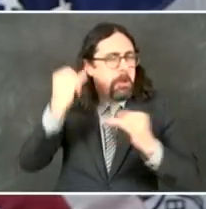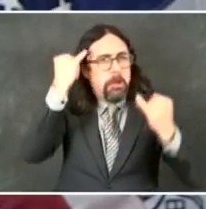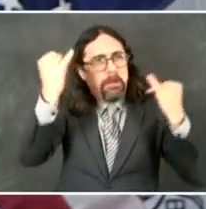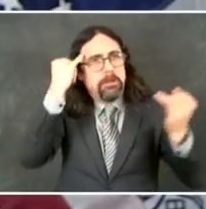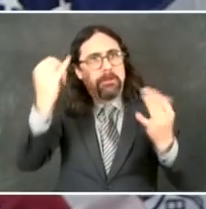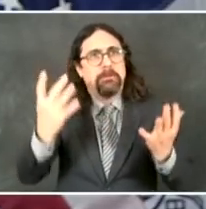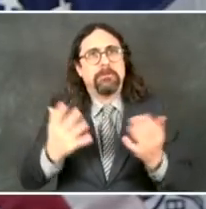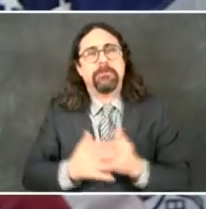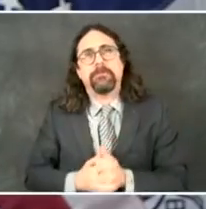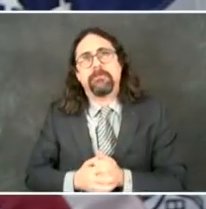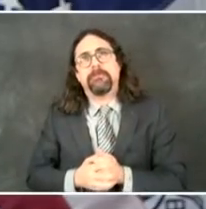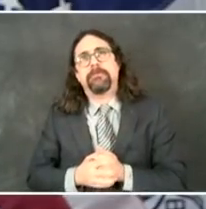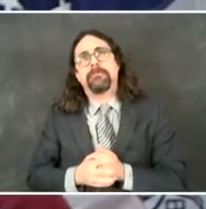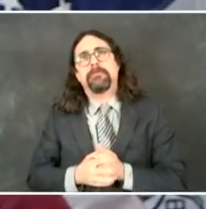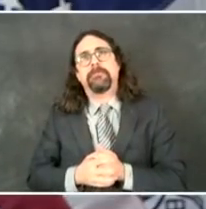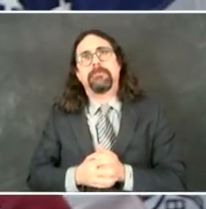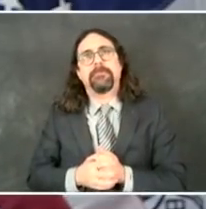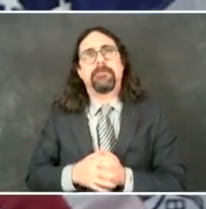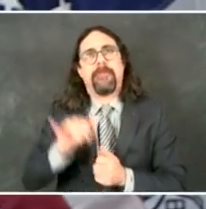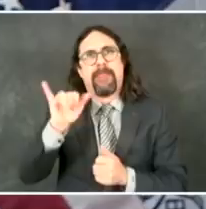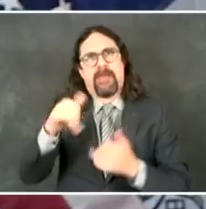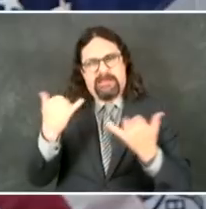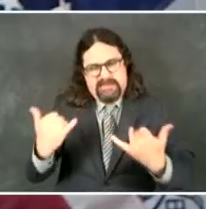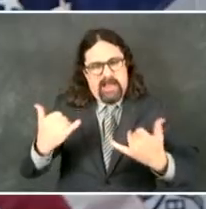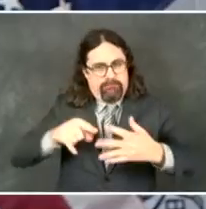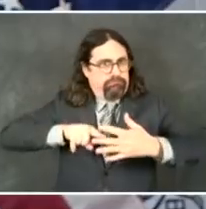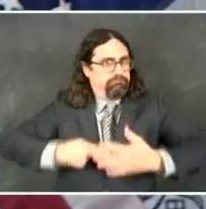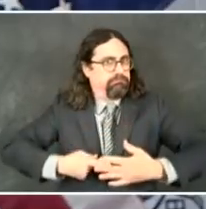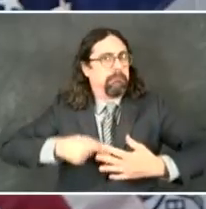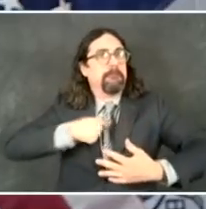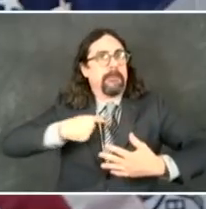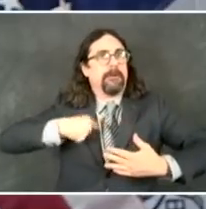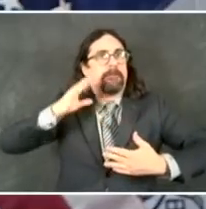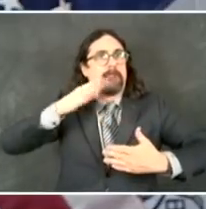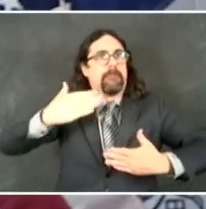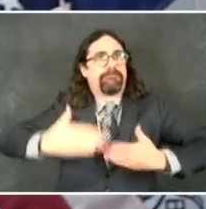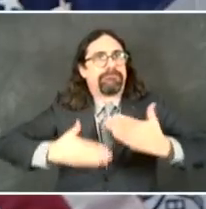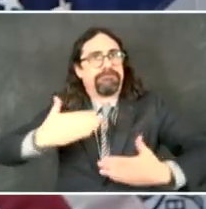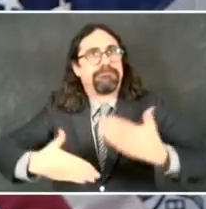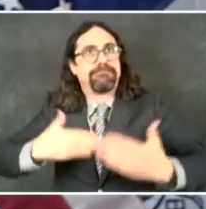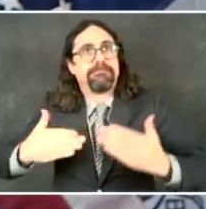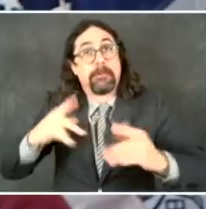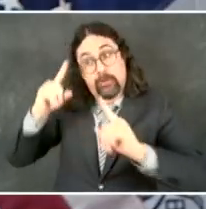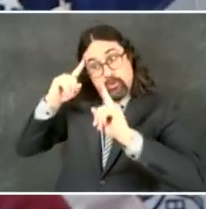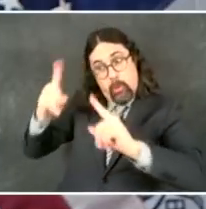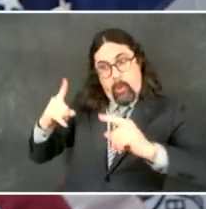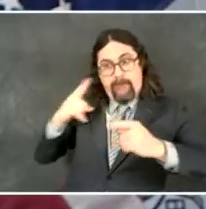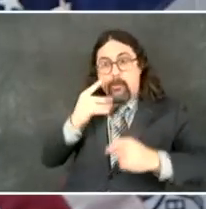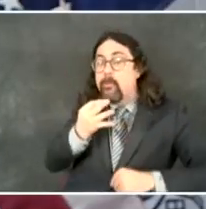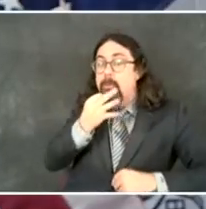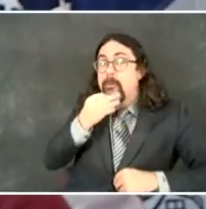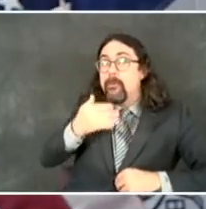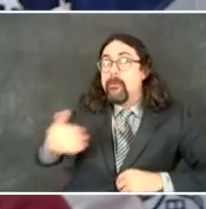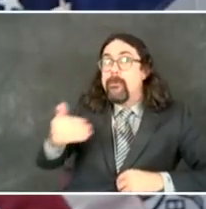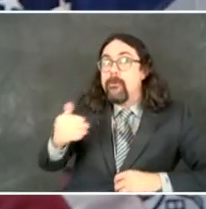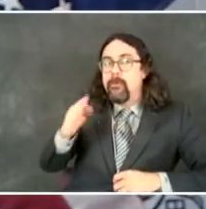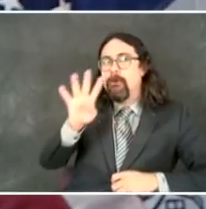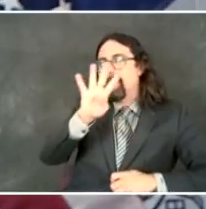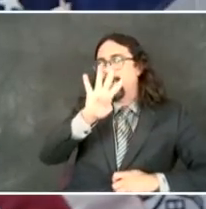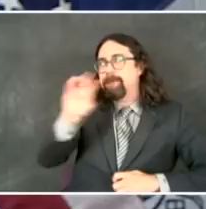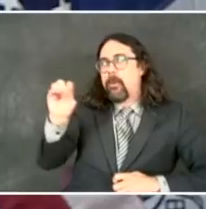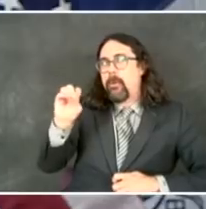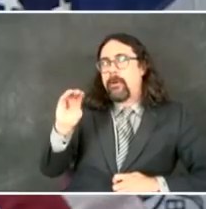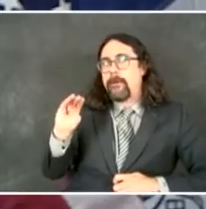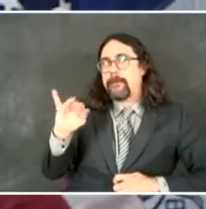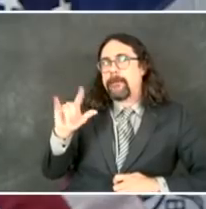to implementing these kind of steps, working with the City Council, working with the Police Department, Transportation Department,